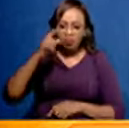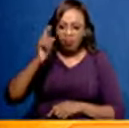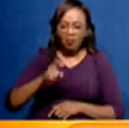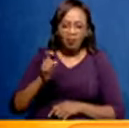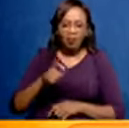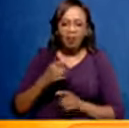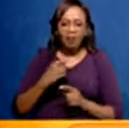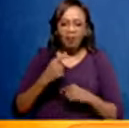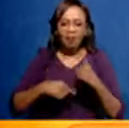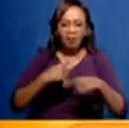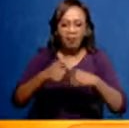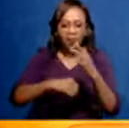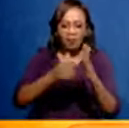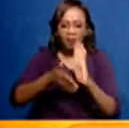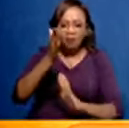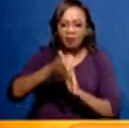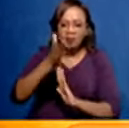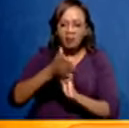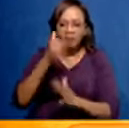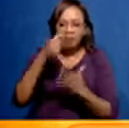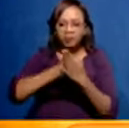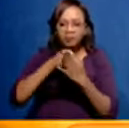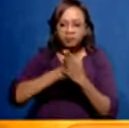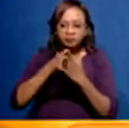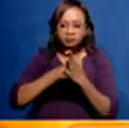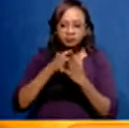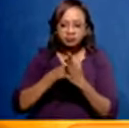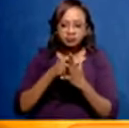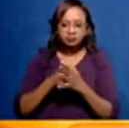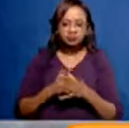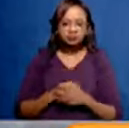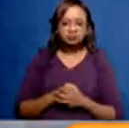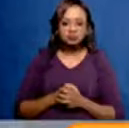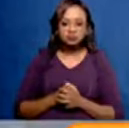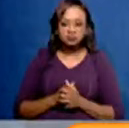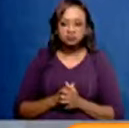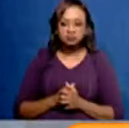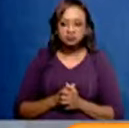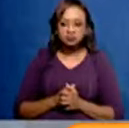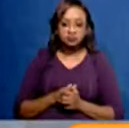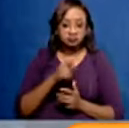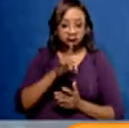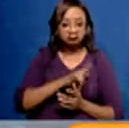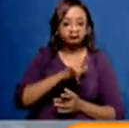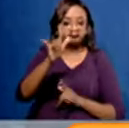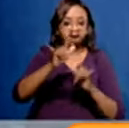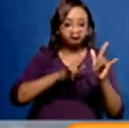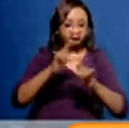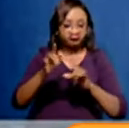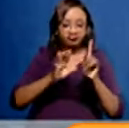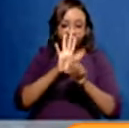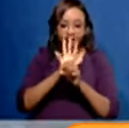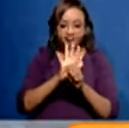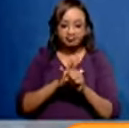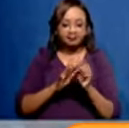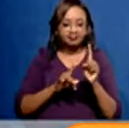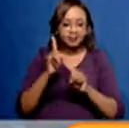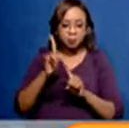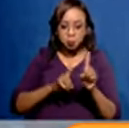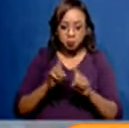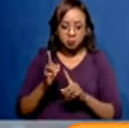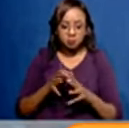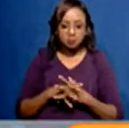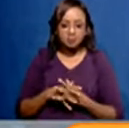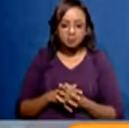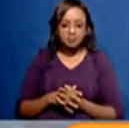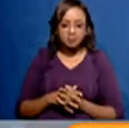need to go exponential, and that's all systems on. You spent a lot of your time overseas. You said you traveled to Kenya a lot of times, many times last